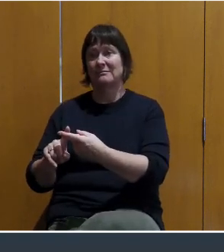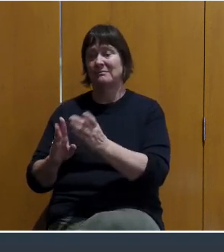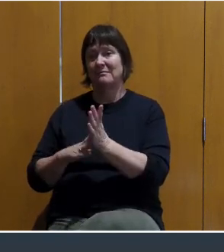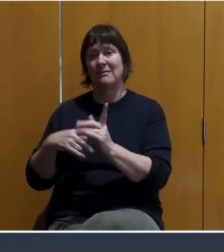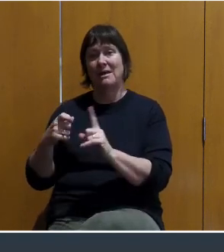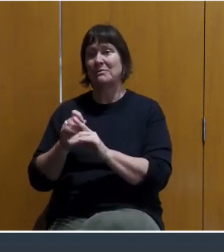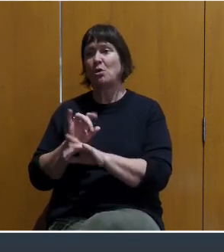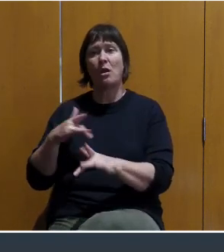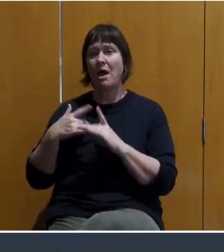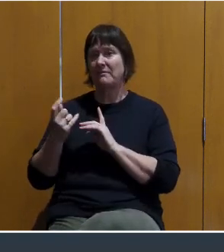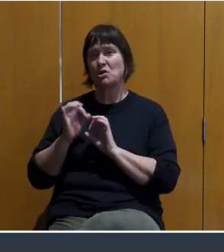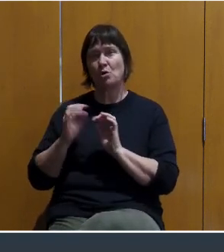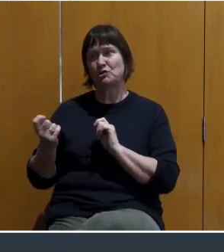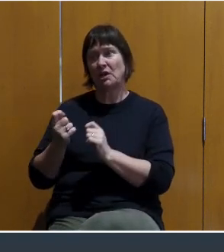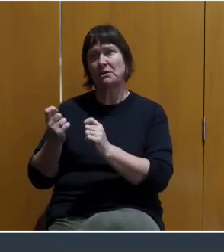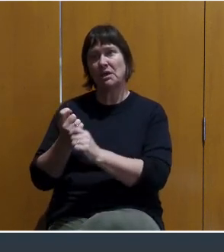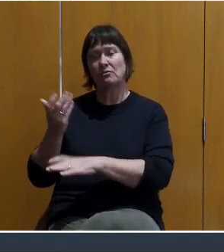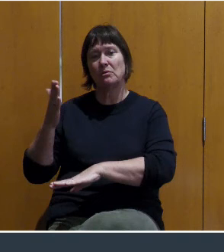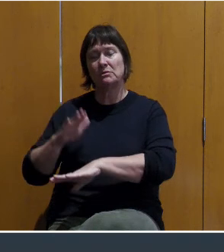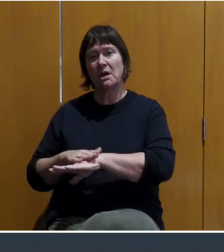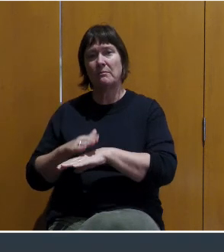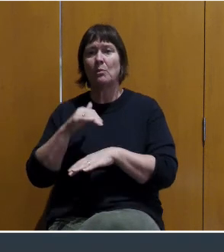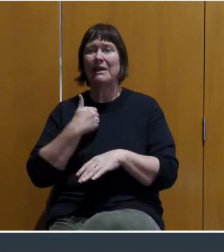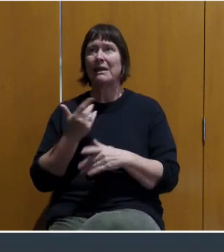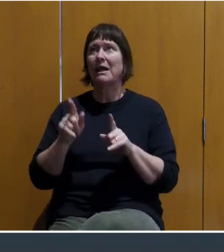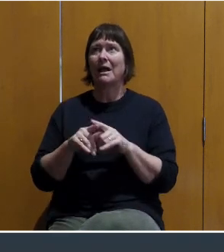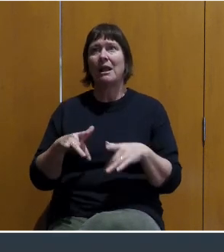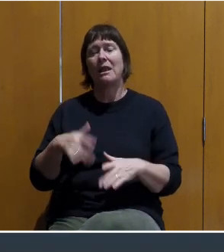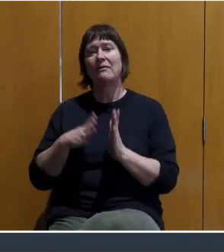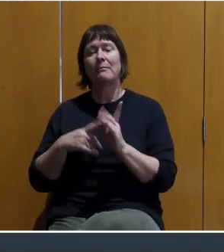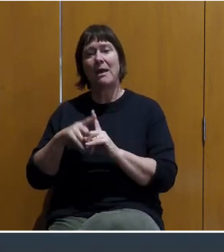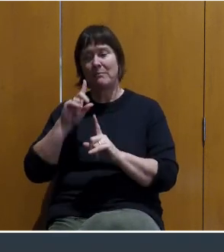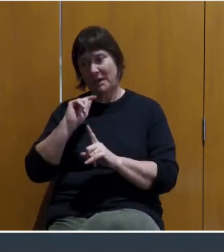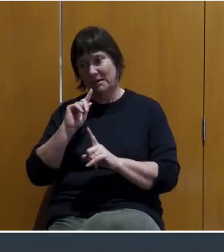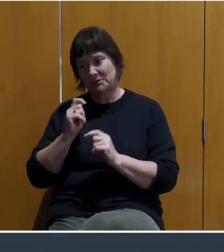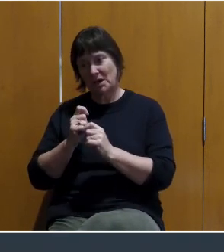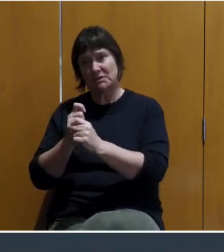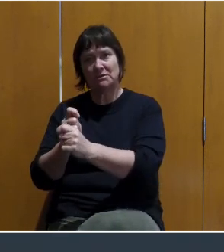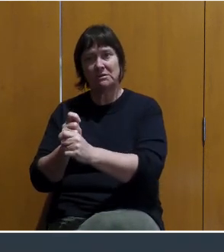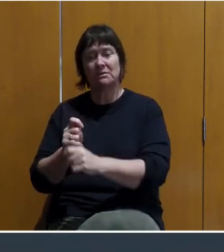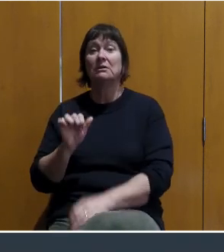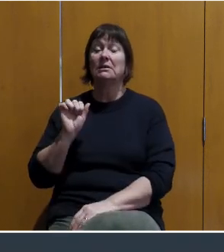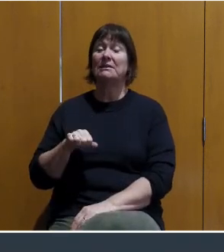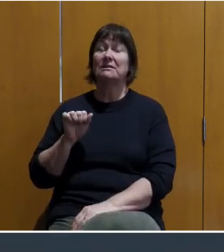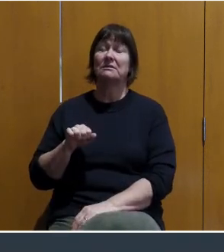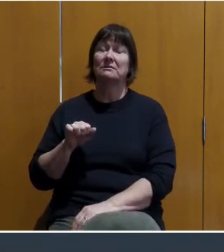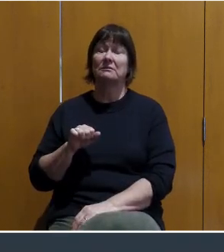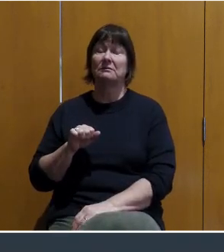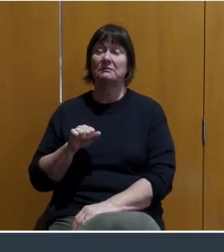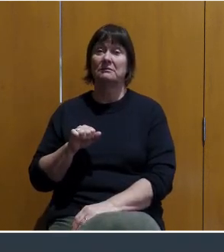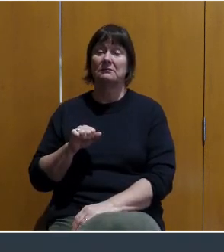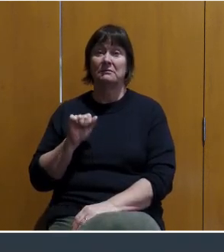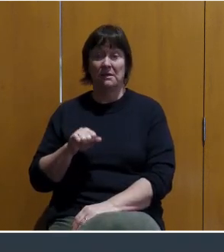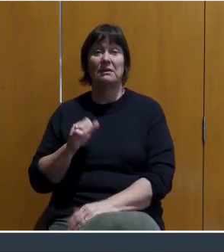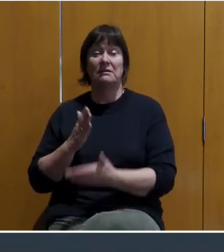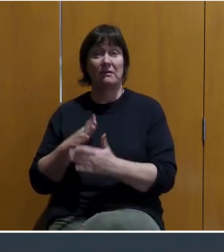the same issues would apply. We'd effectively need a living map. Yeah, that map that is currently in the bylaw, that's